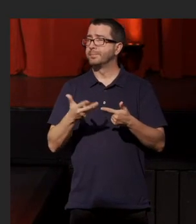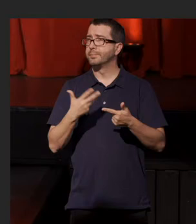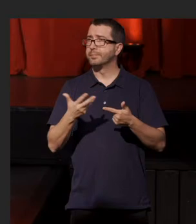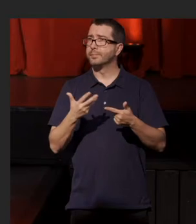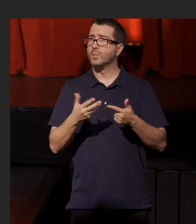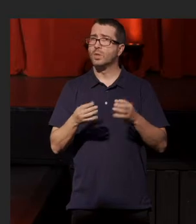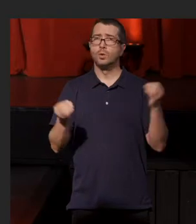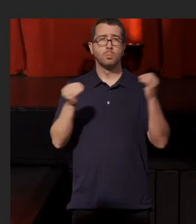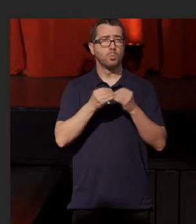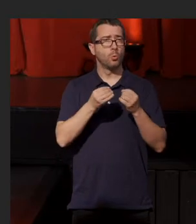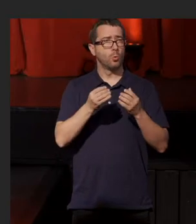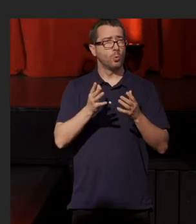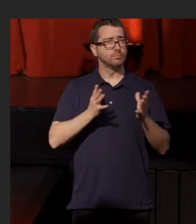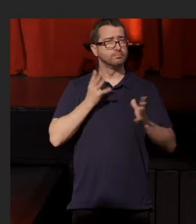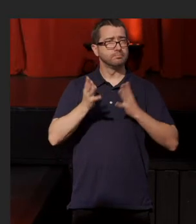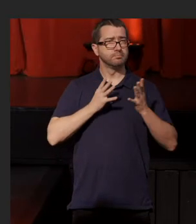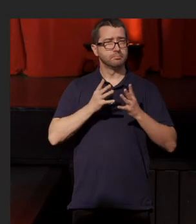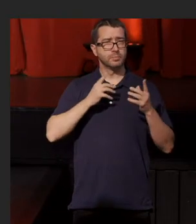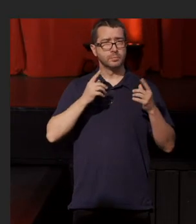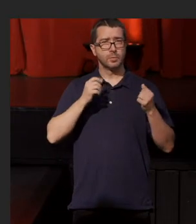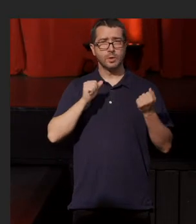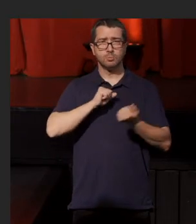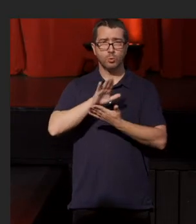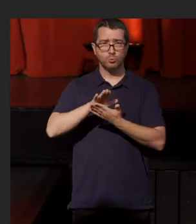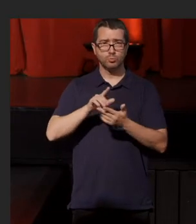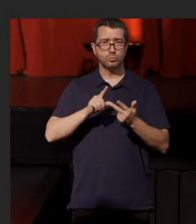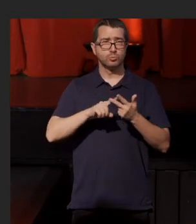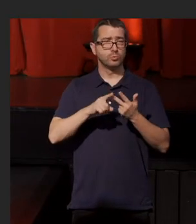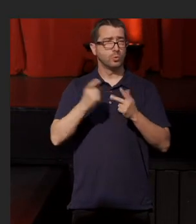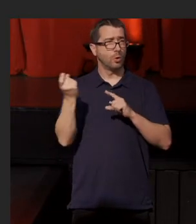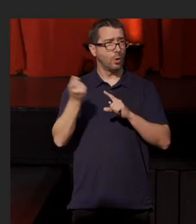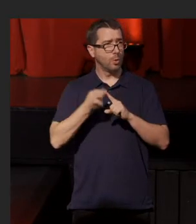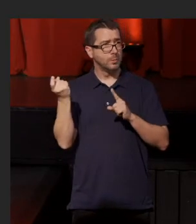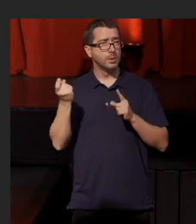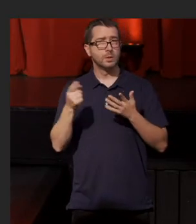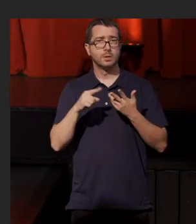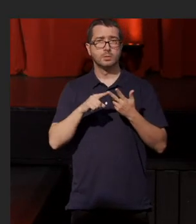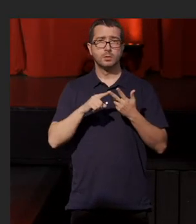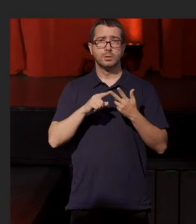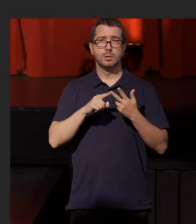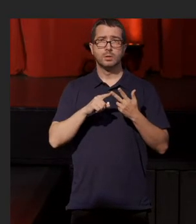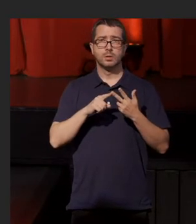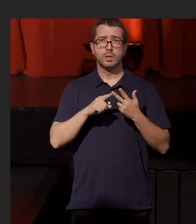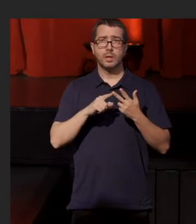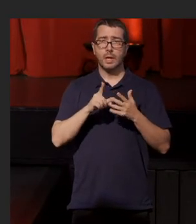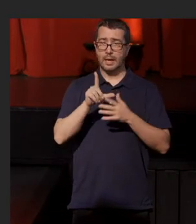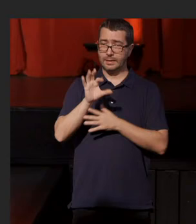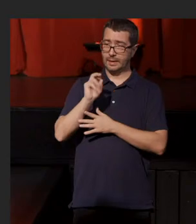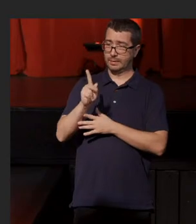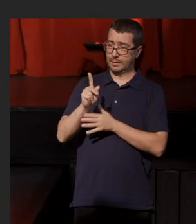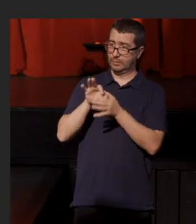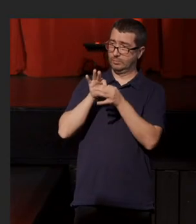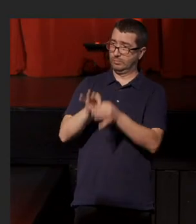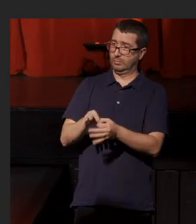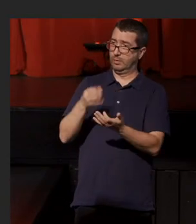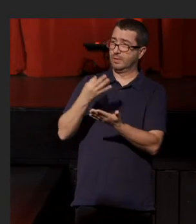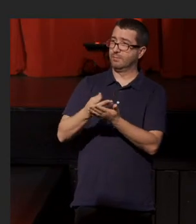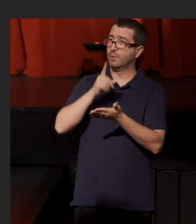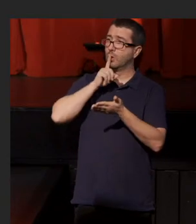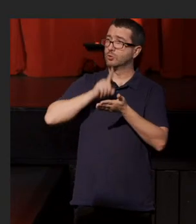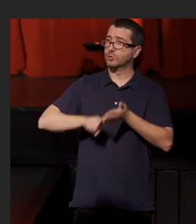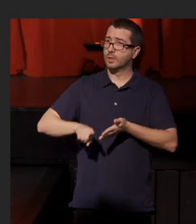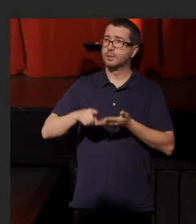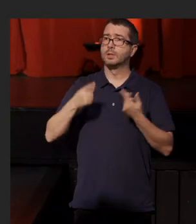more sophisticated approaches, but it's an automated approach. And it's not until there's the actual link to the fact check that it becomes this sort